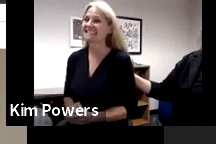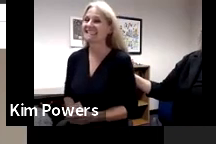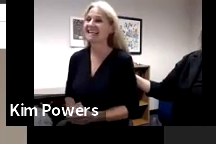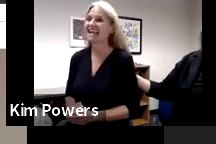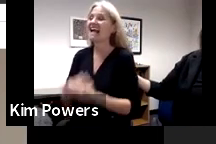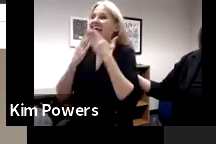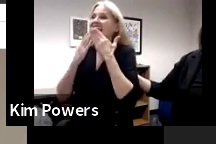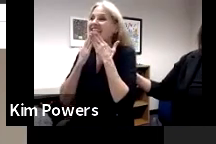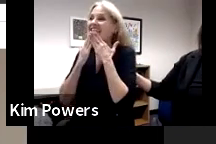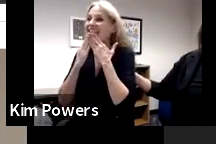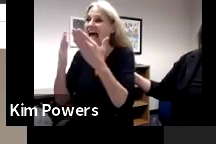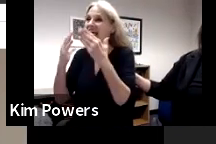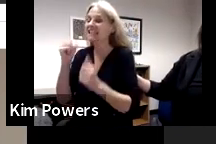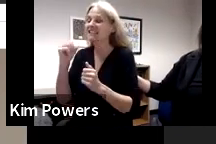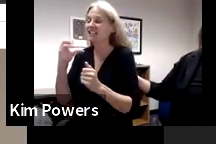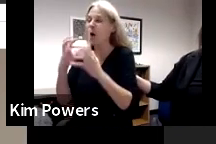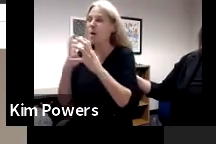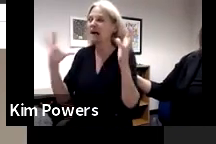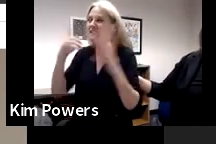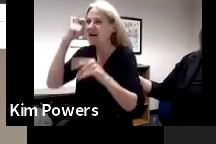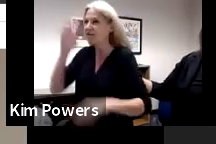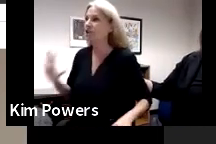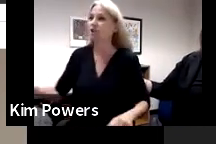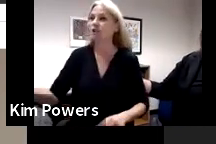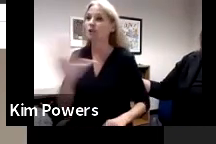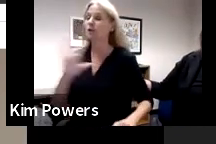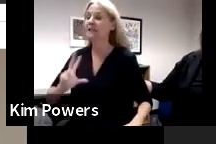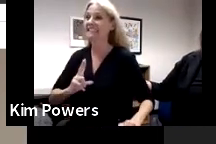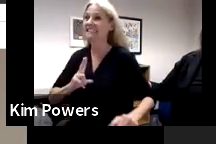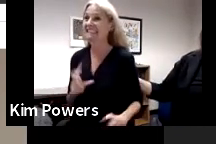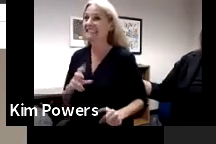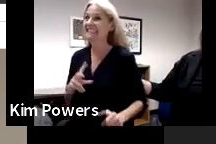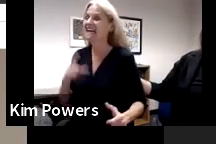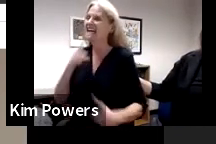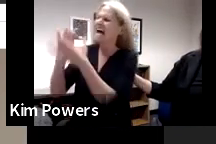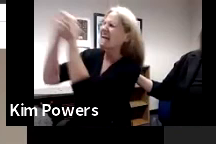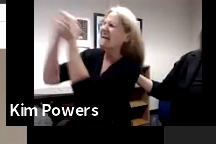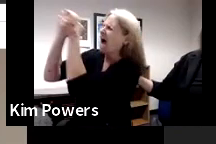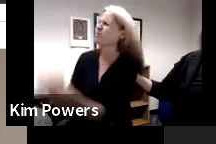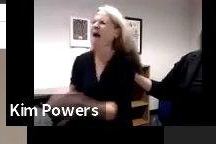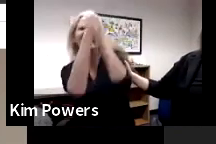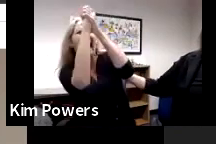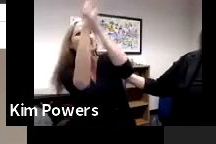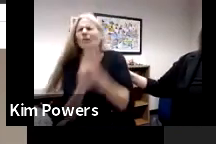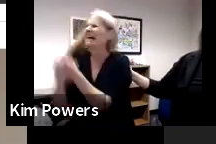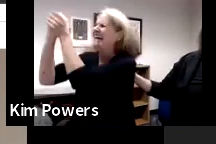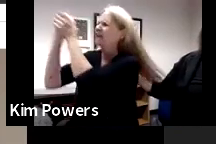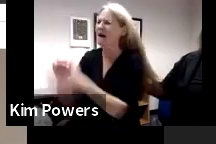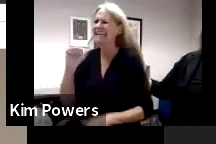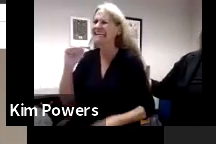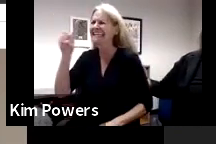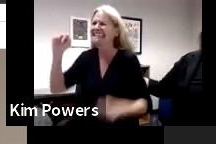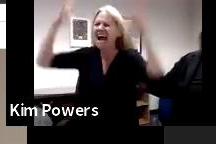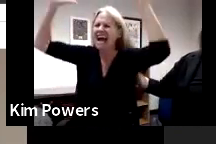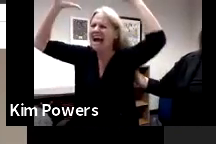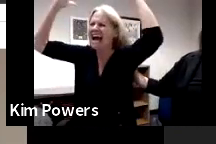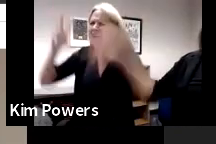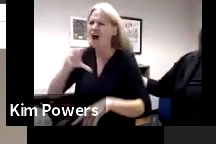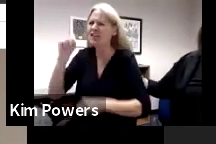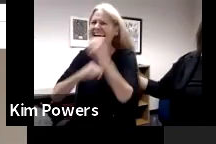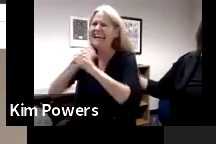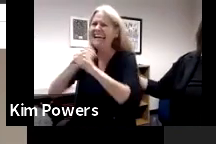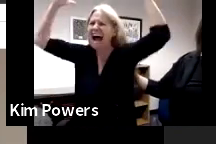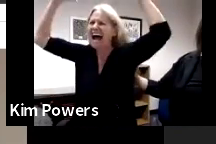effective communication. Effective communication. Thank you all for listening from your hearts